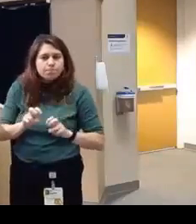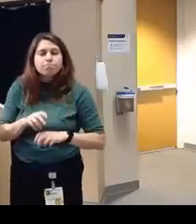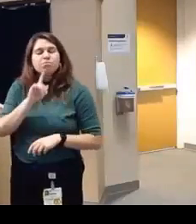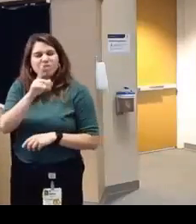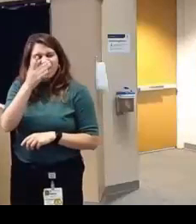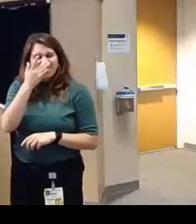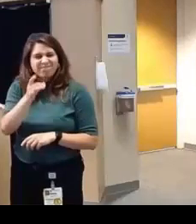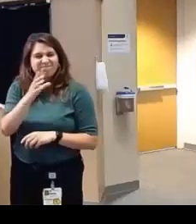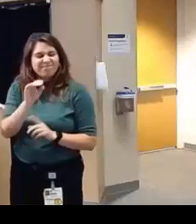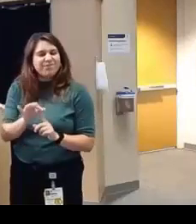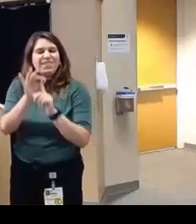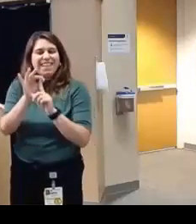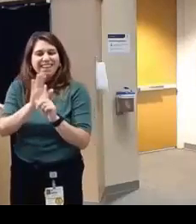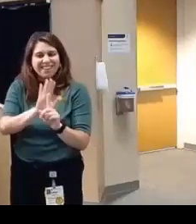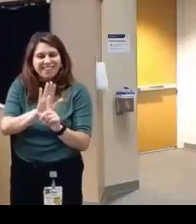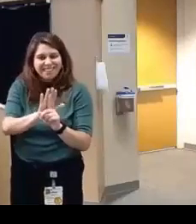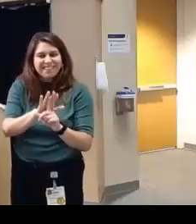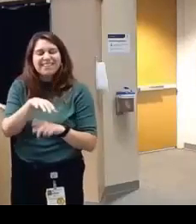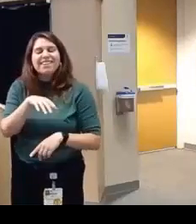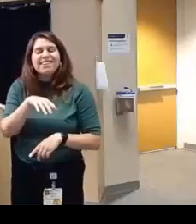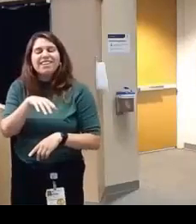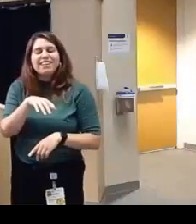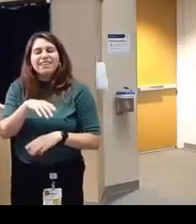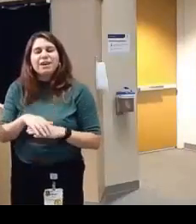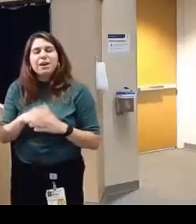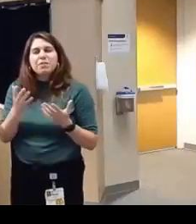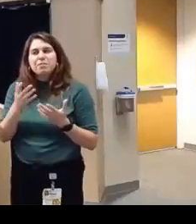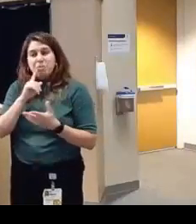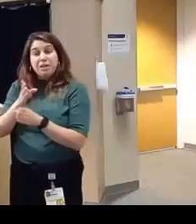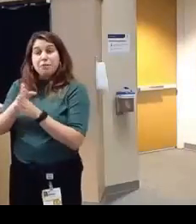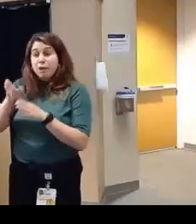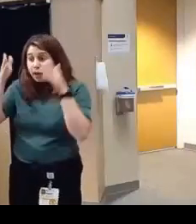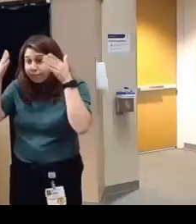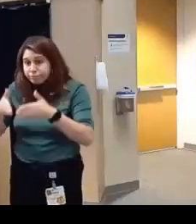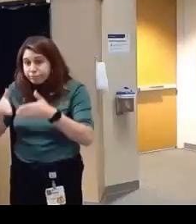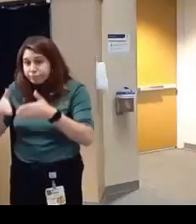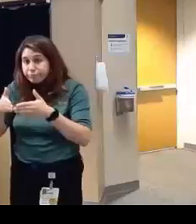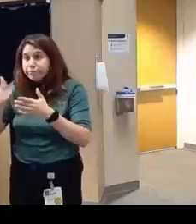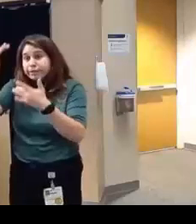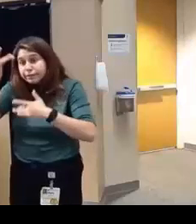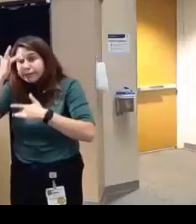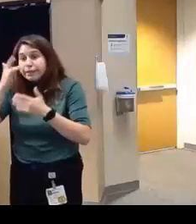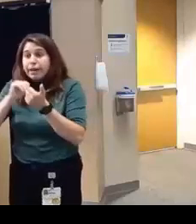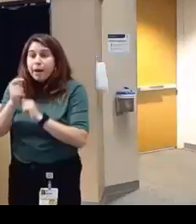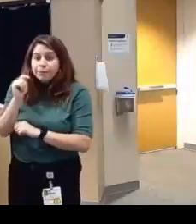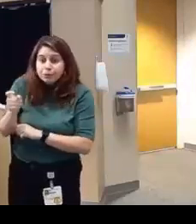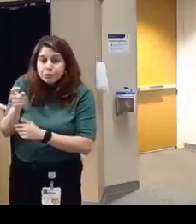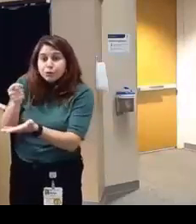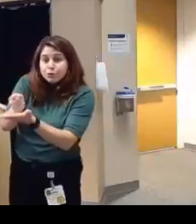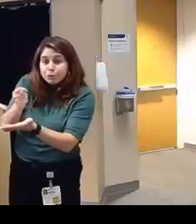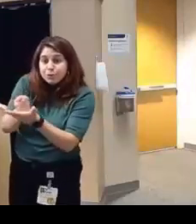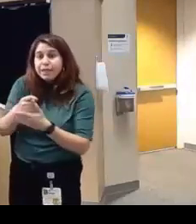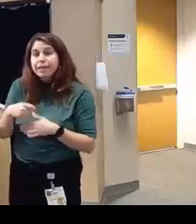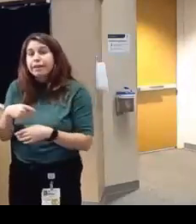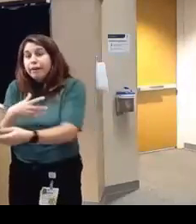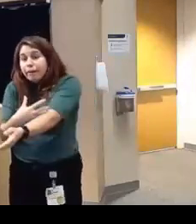unique focus in what can easily be just a field that focuses solely on disease and blood